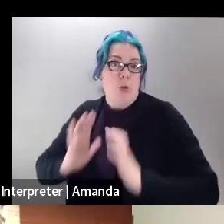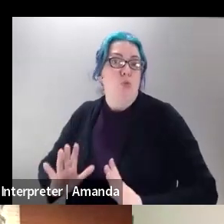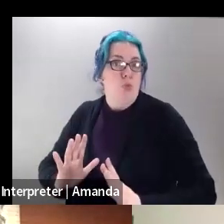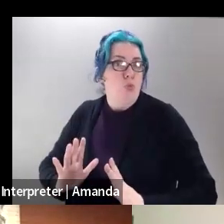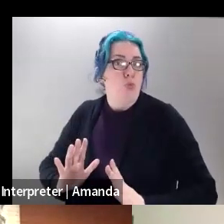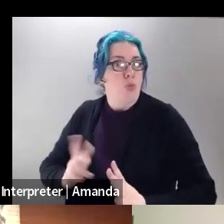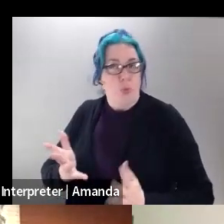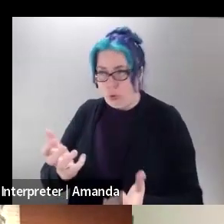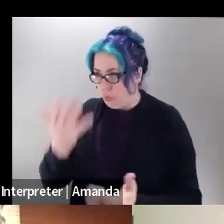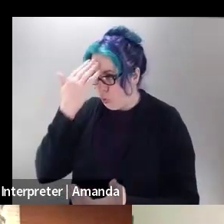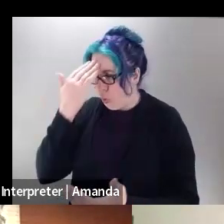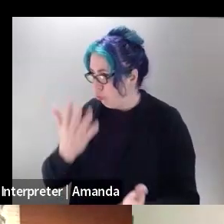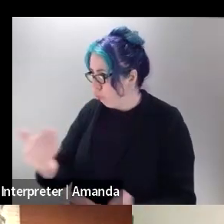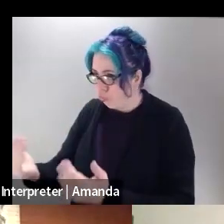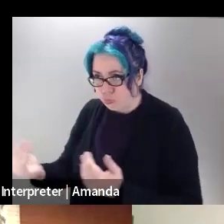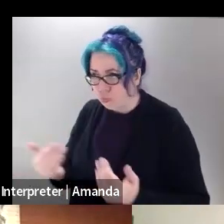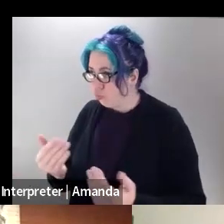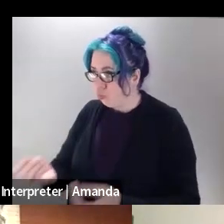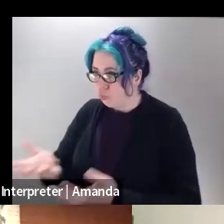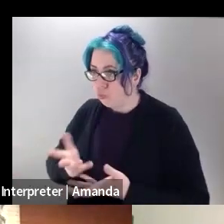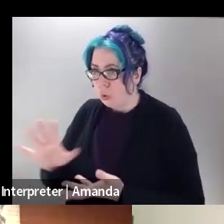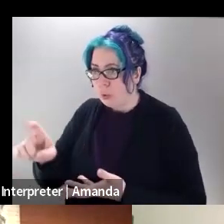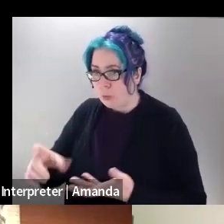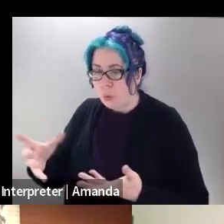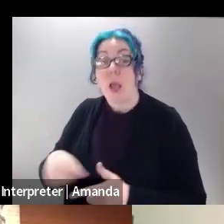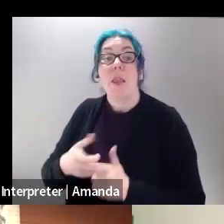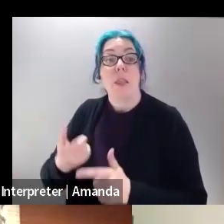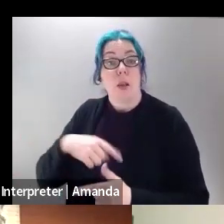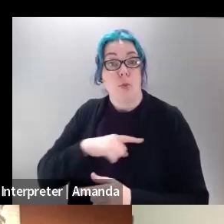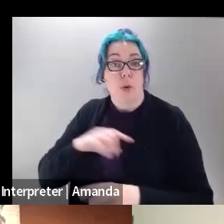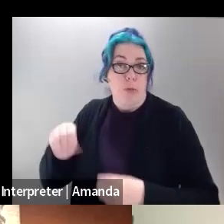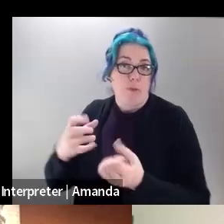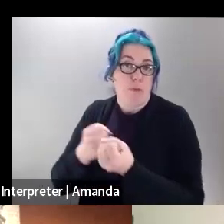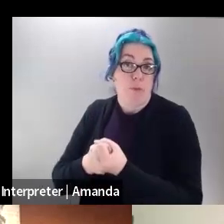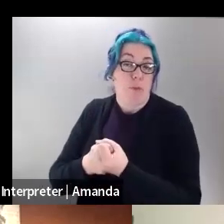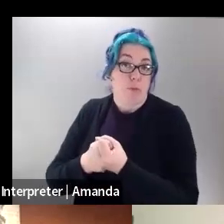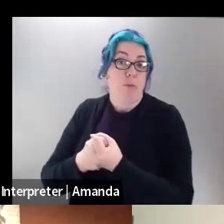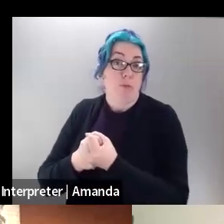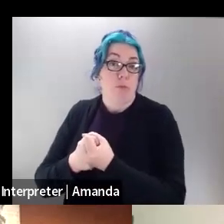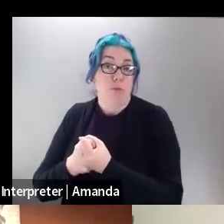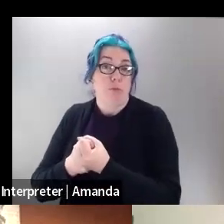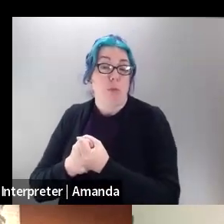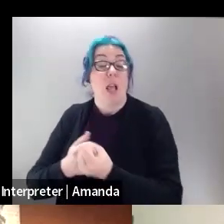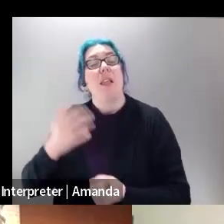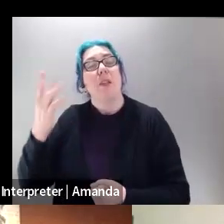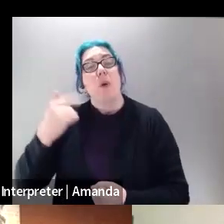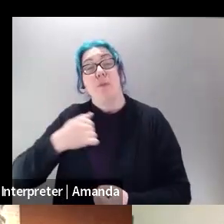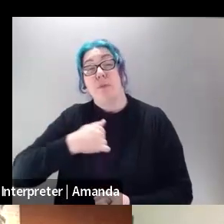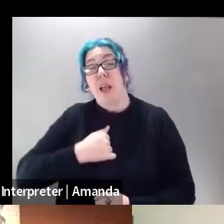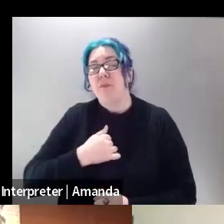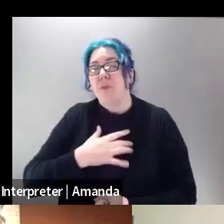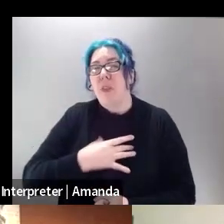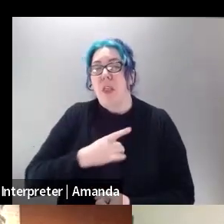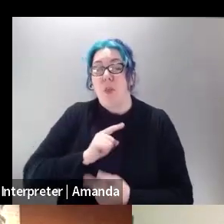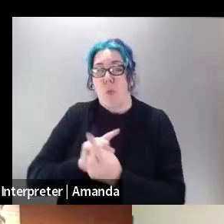want to fill in the cracks and the gaps. And that's where, again, me coming in as the director, having that one-on-one with the actor, I'll be